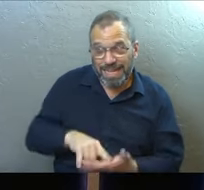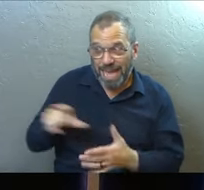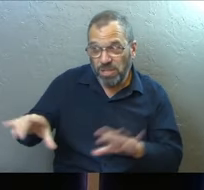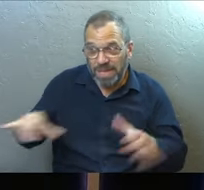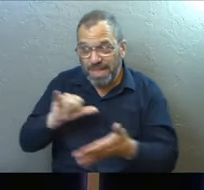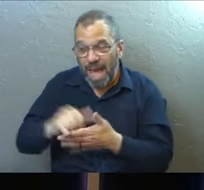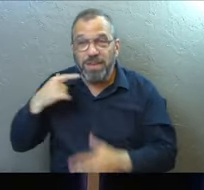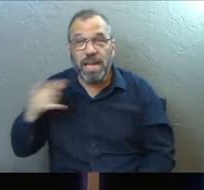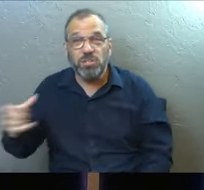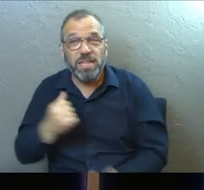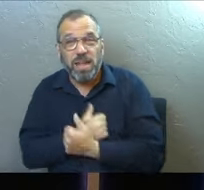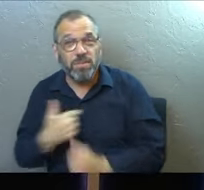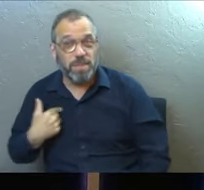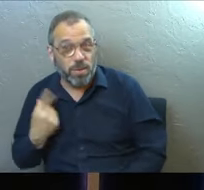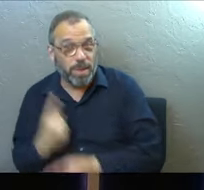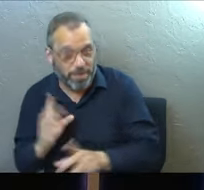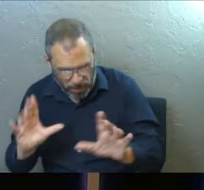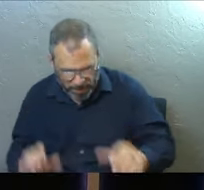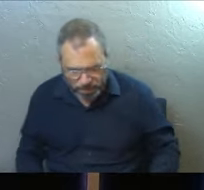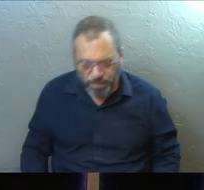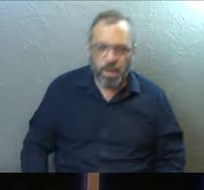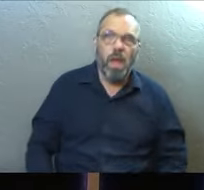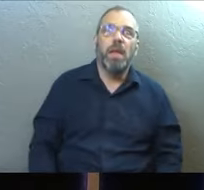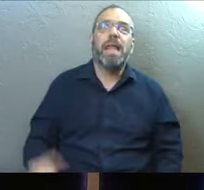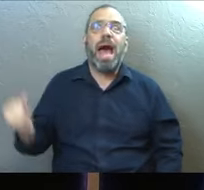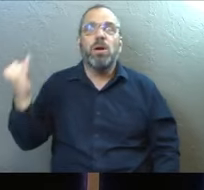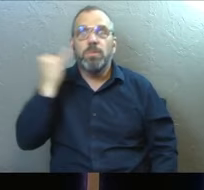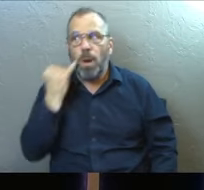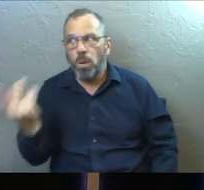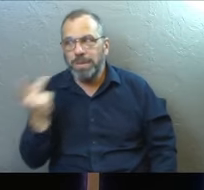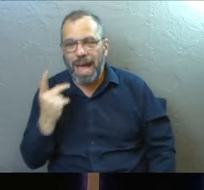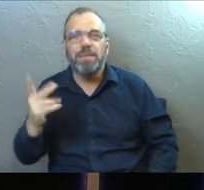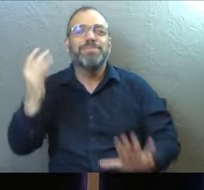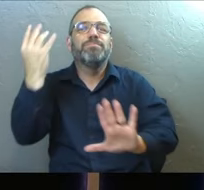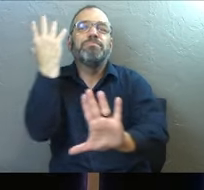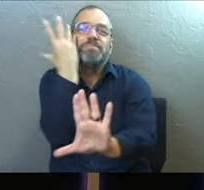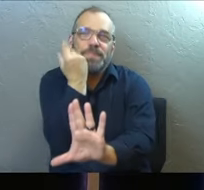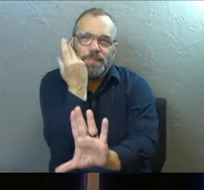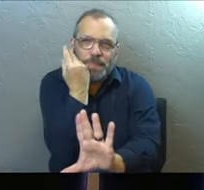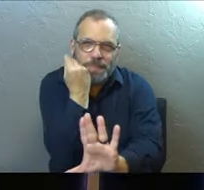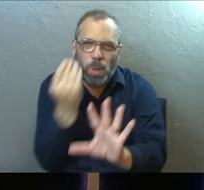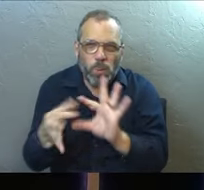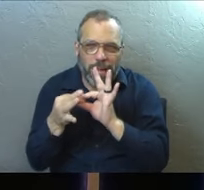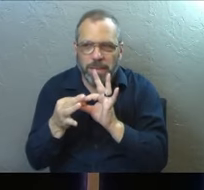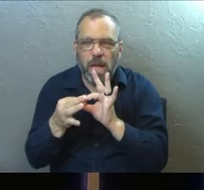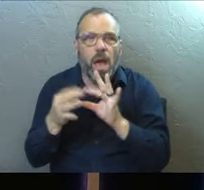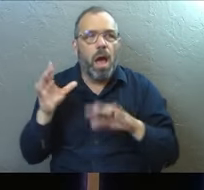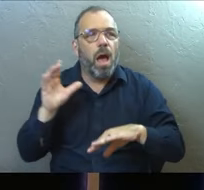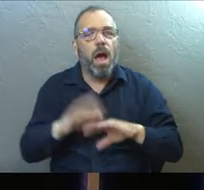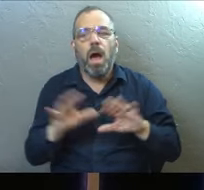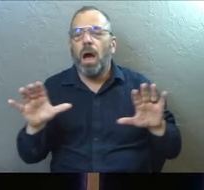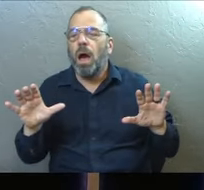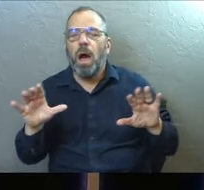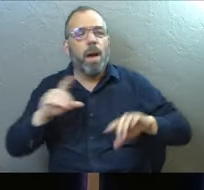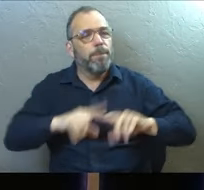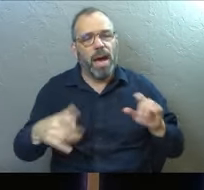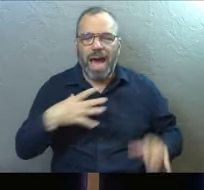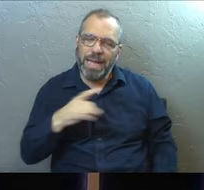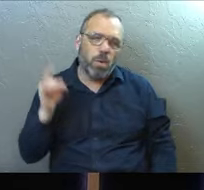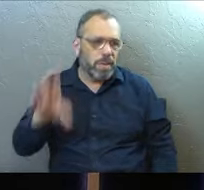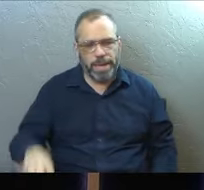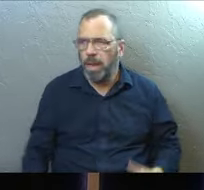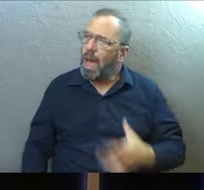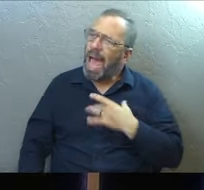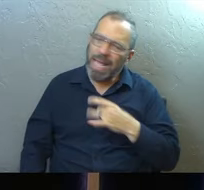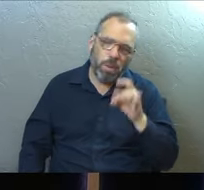that for me because she loves me, right? Now, what if Sarah and I hypothetically lived in this relationship world where we kept saying, but I don't like